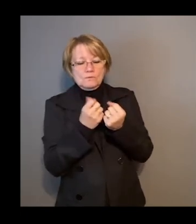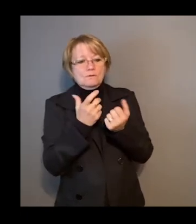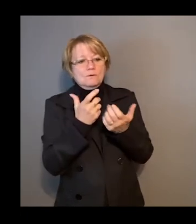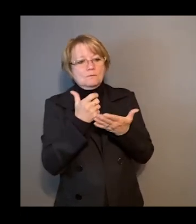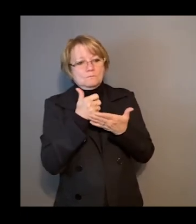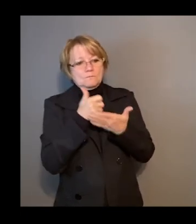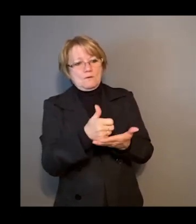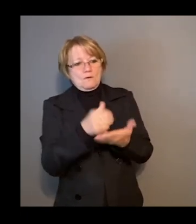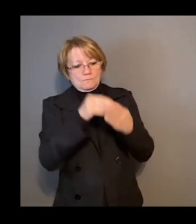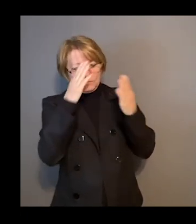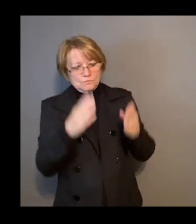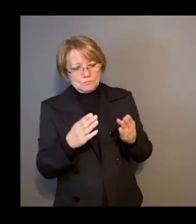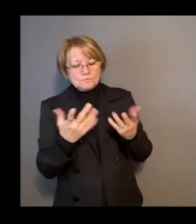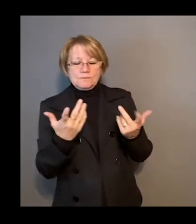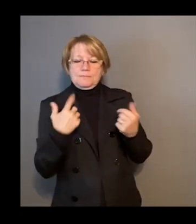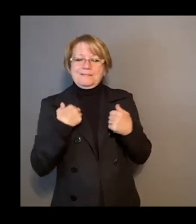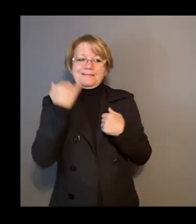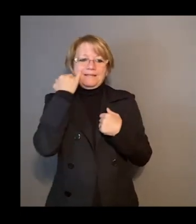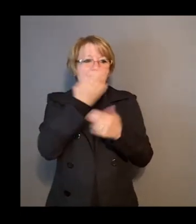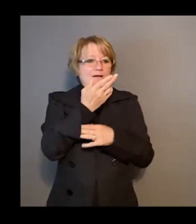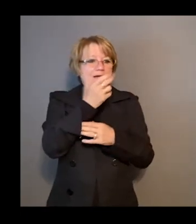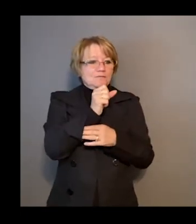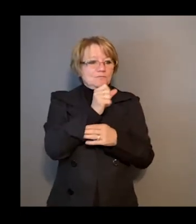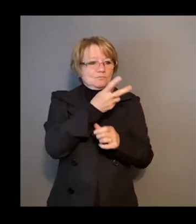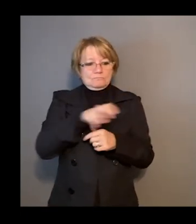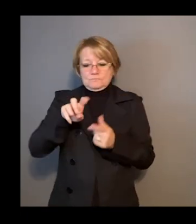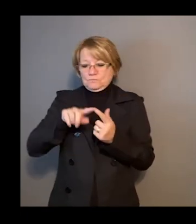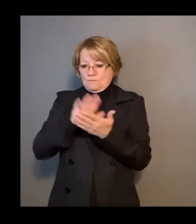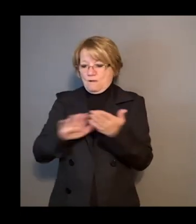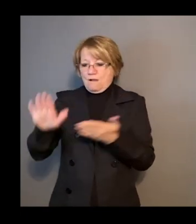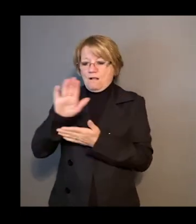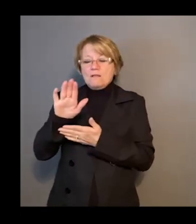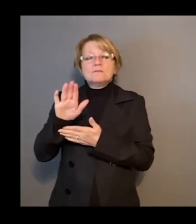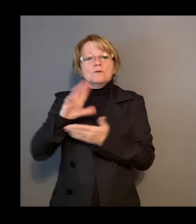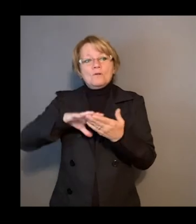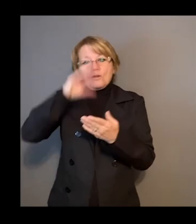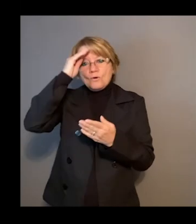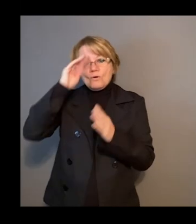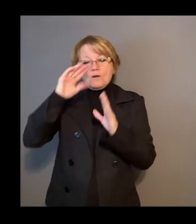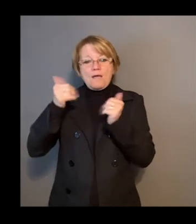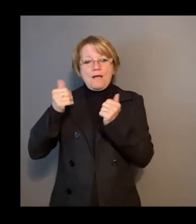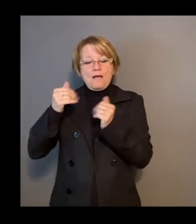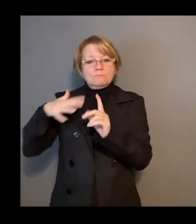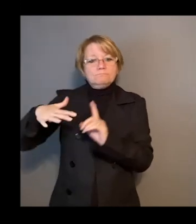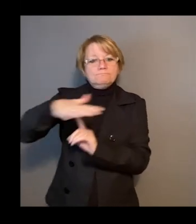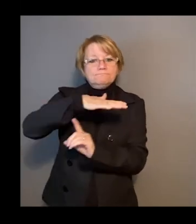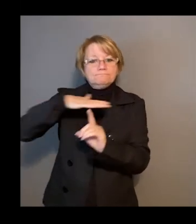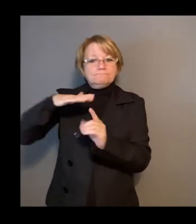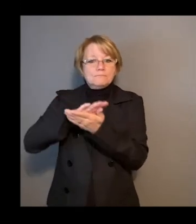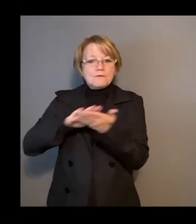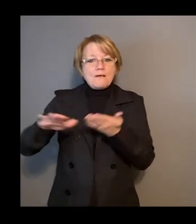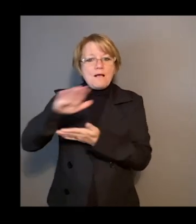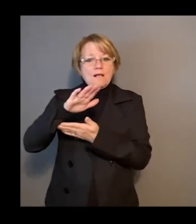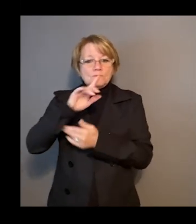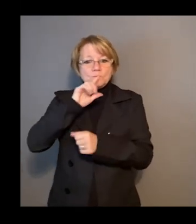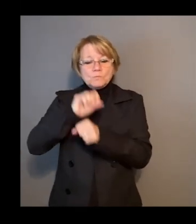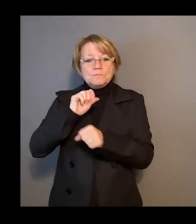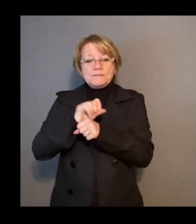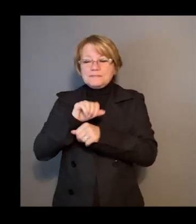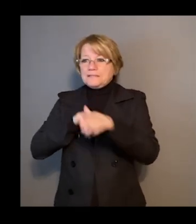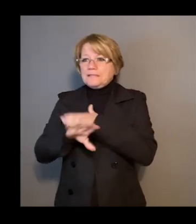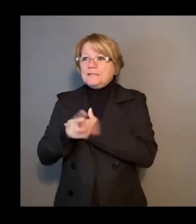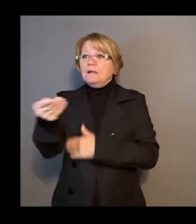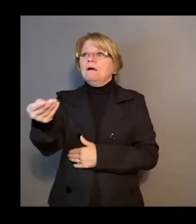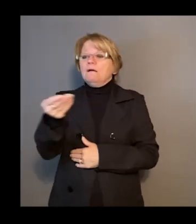to college to learn how the college atmosphere really is, like how you just get the syllabus and you got to pay attention to the syllabus